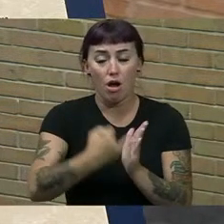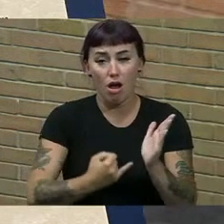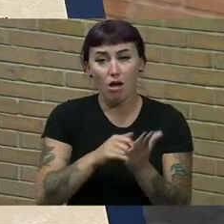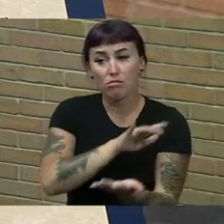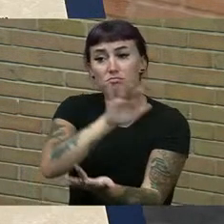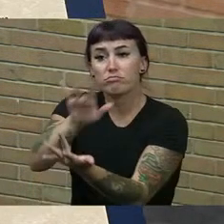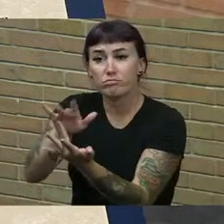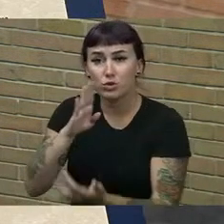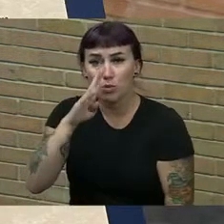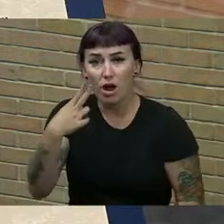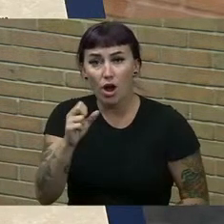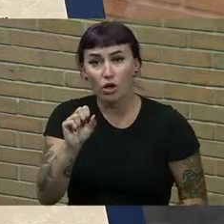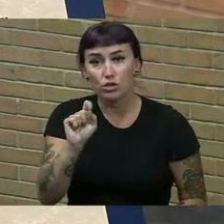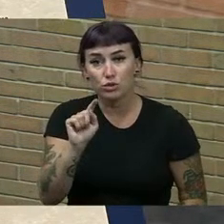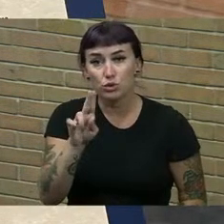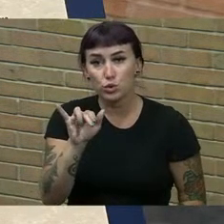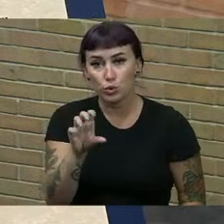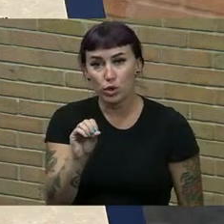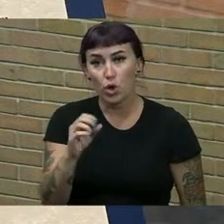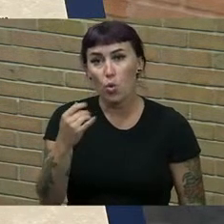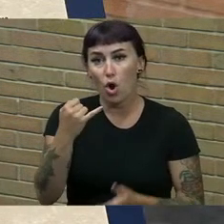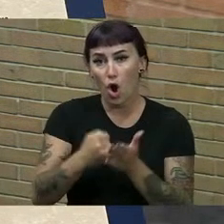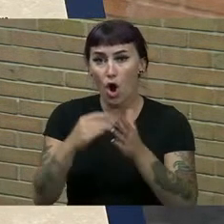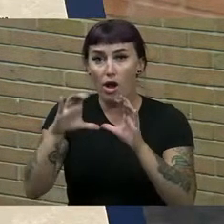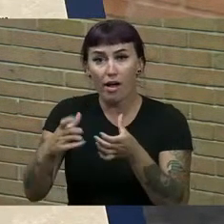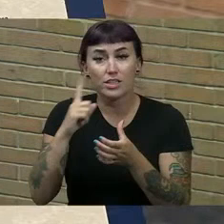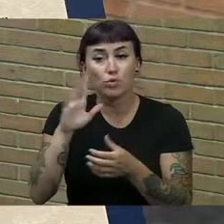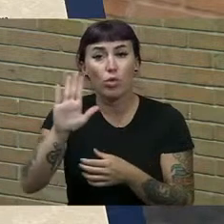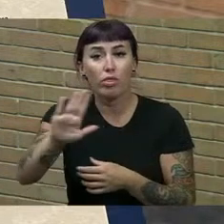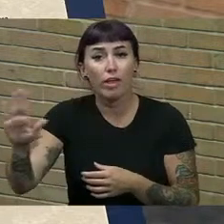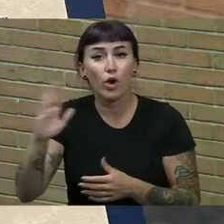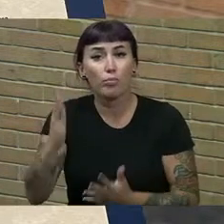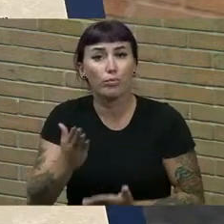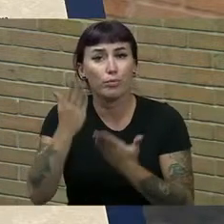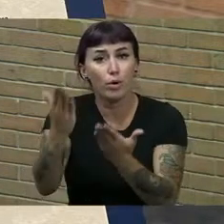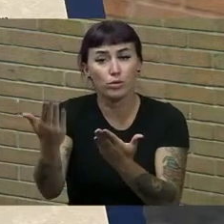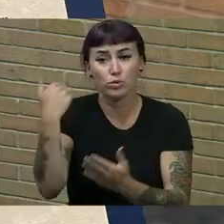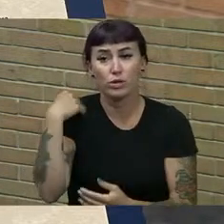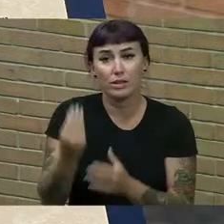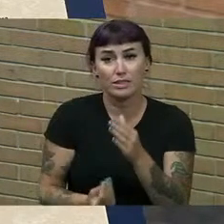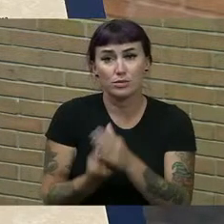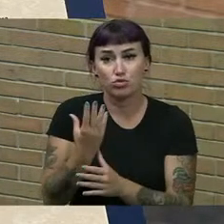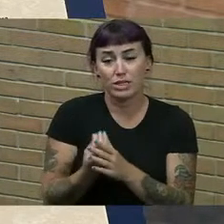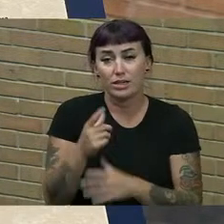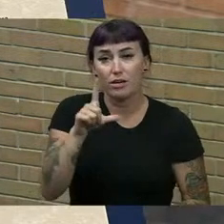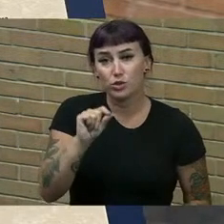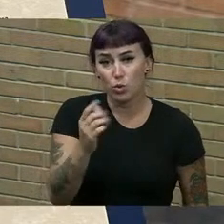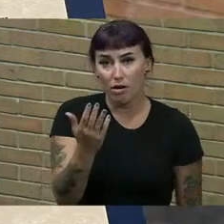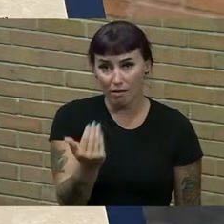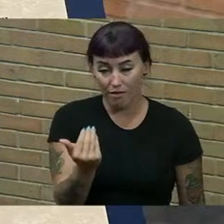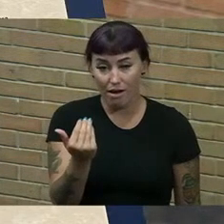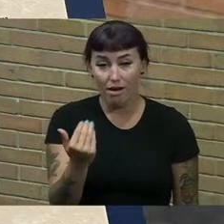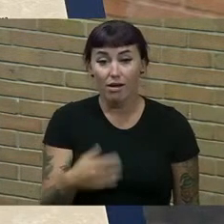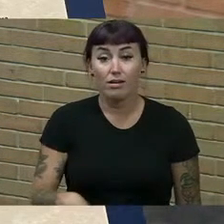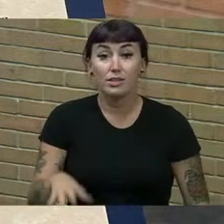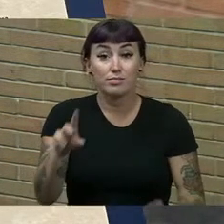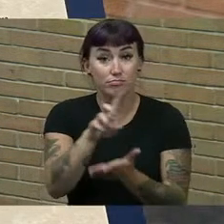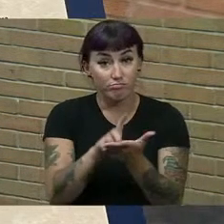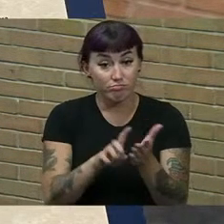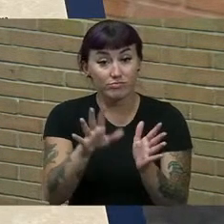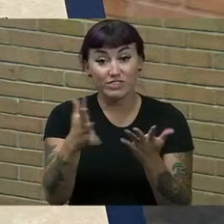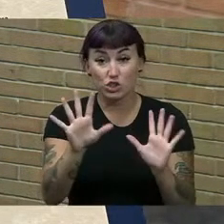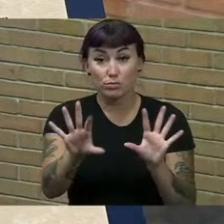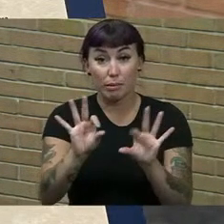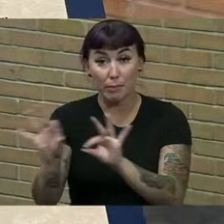art class for art proposals in the spring of 2015. And whereas after designs were